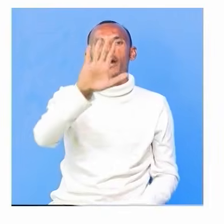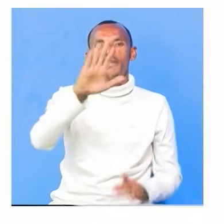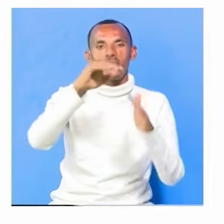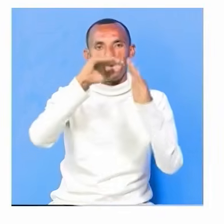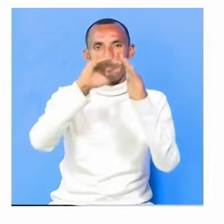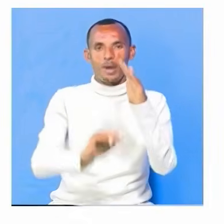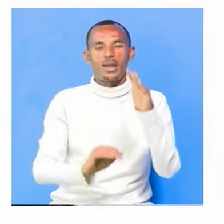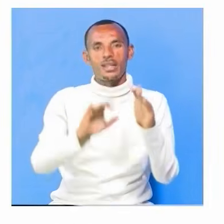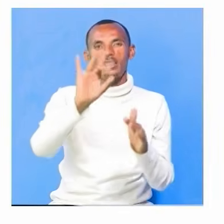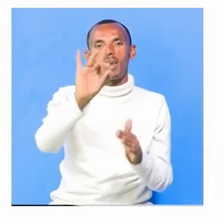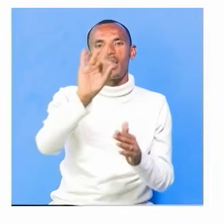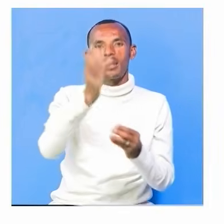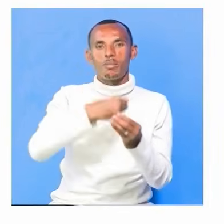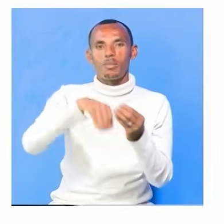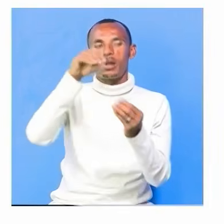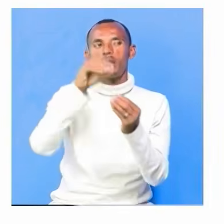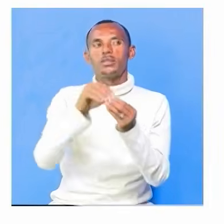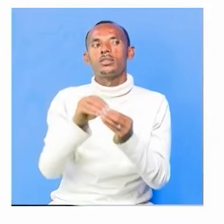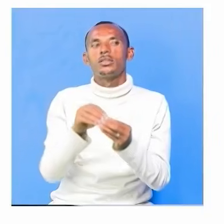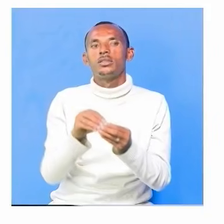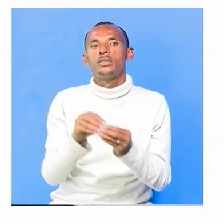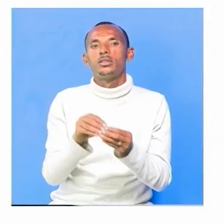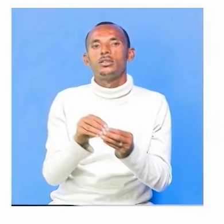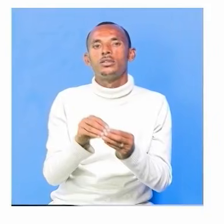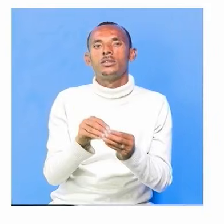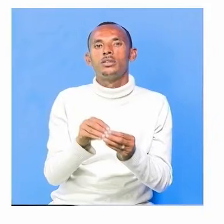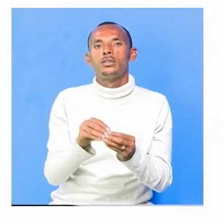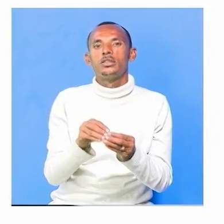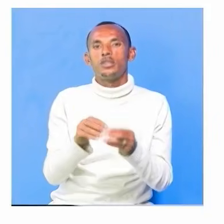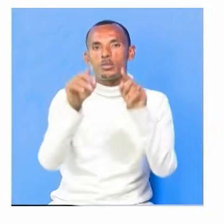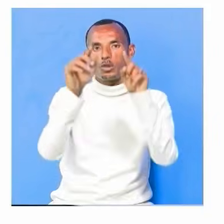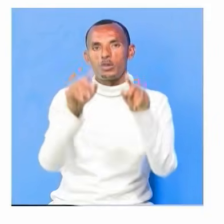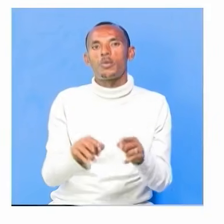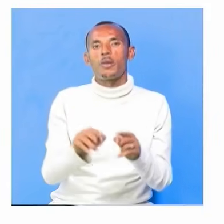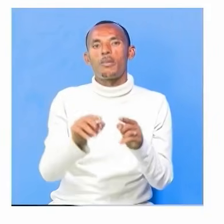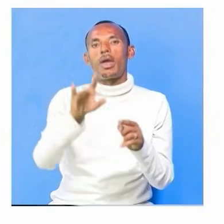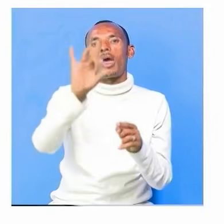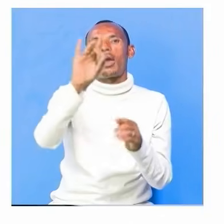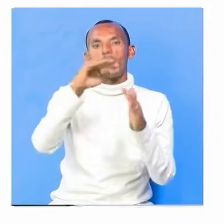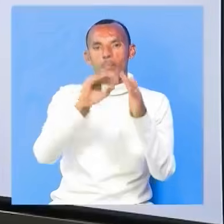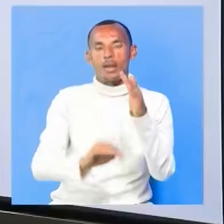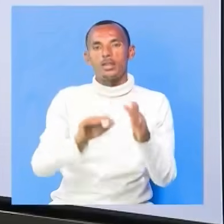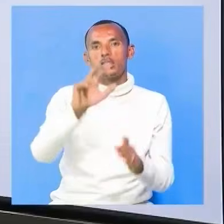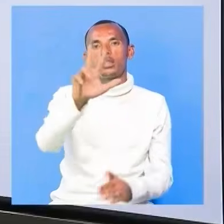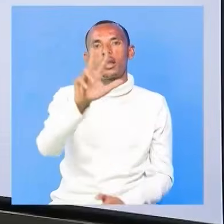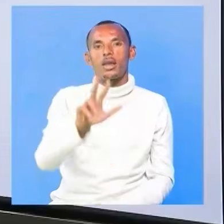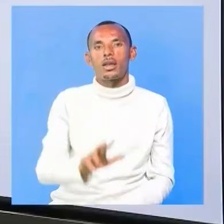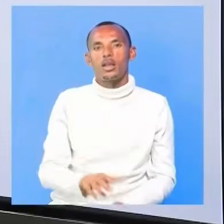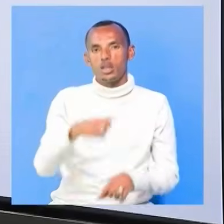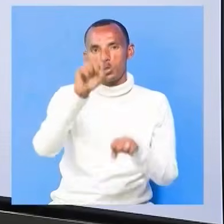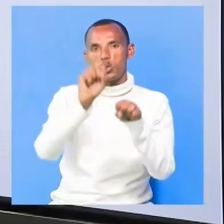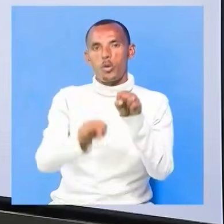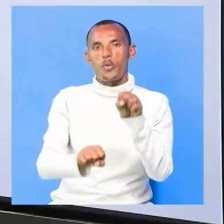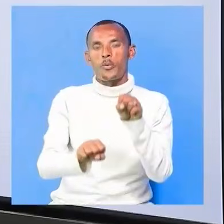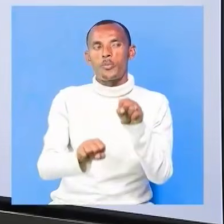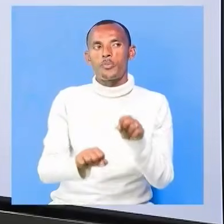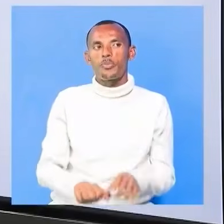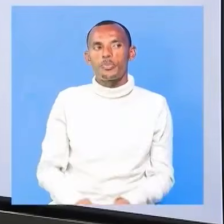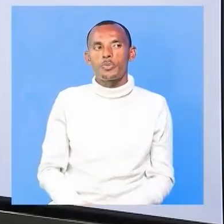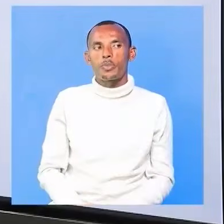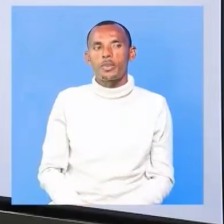5 minus 8 plus the absolute value of 8 minus 3. Okay,